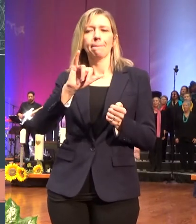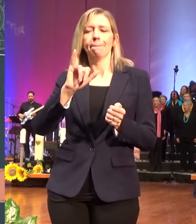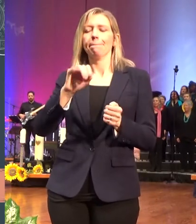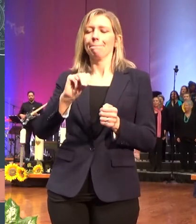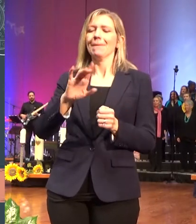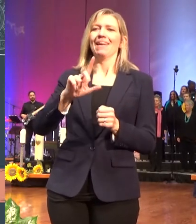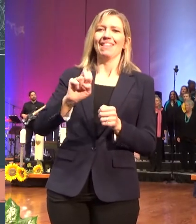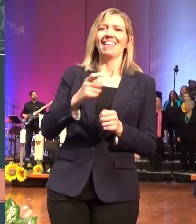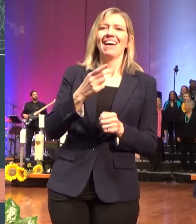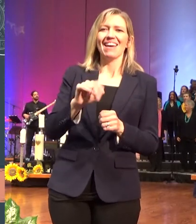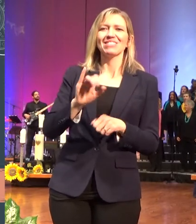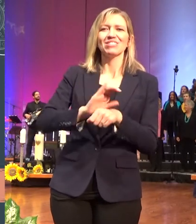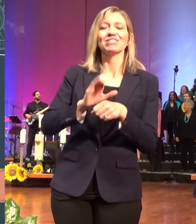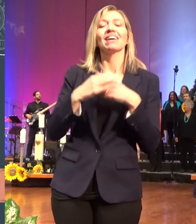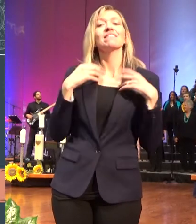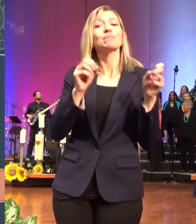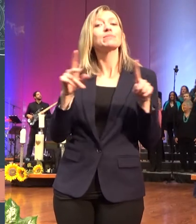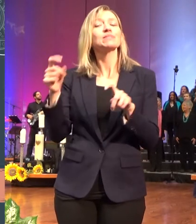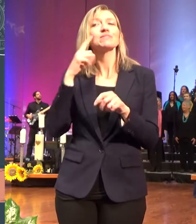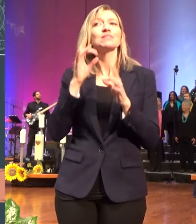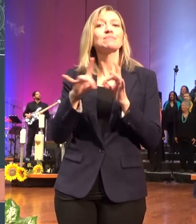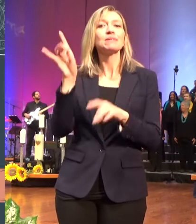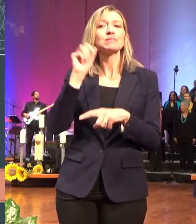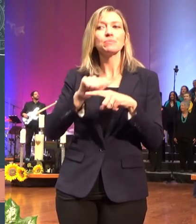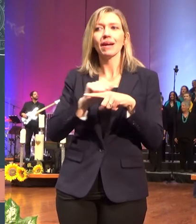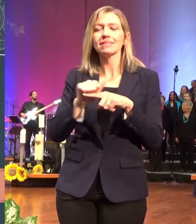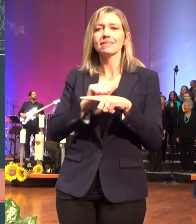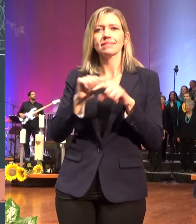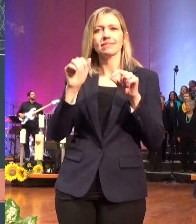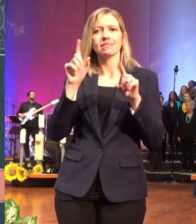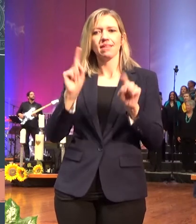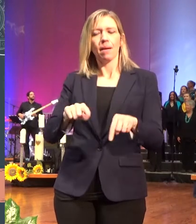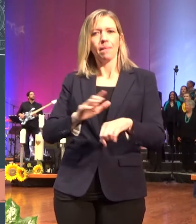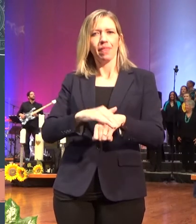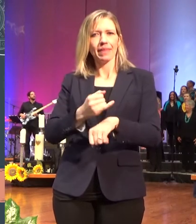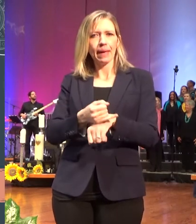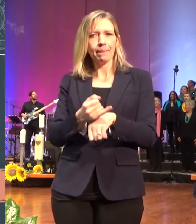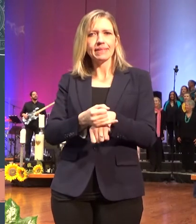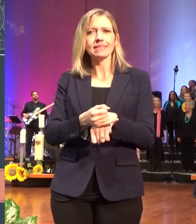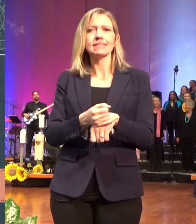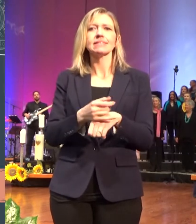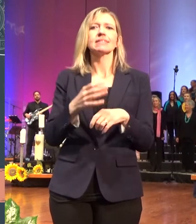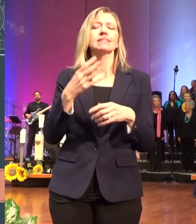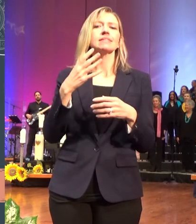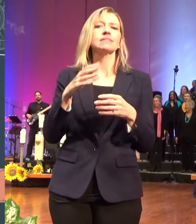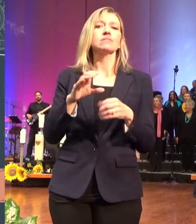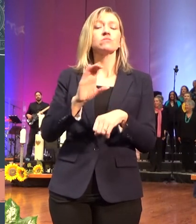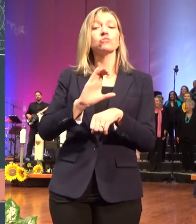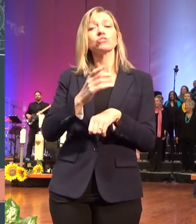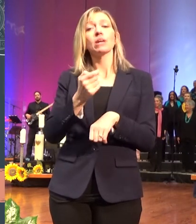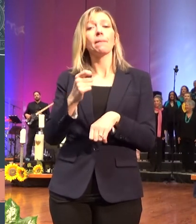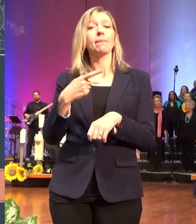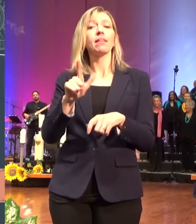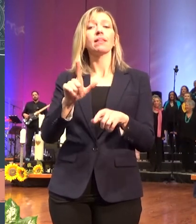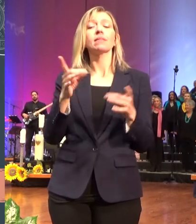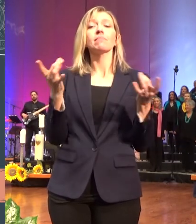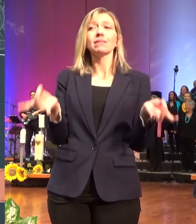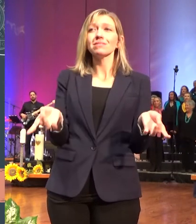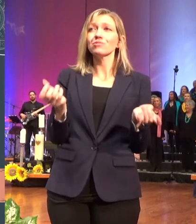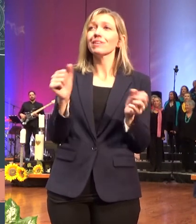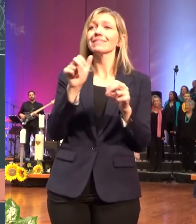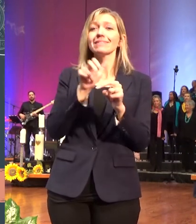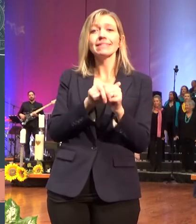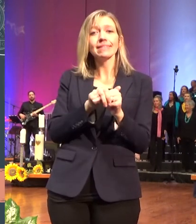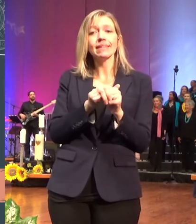have opportunities for spiritual practice for you to come back onto our campus and experience chapel meditation. You can come and sit quietly, meditate in